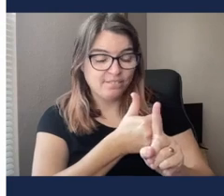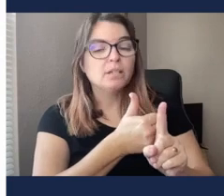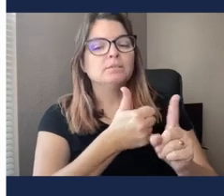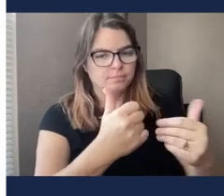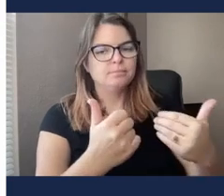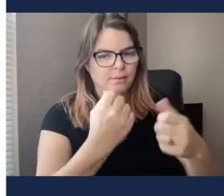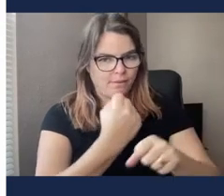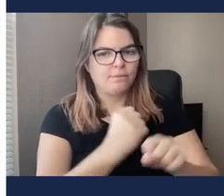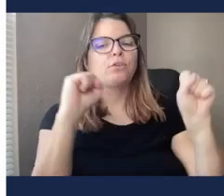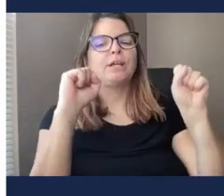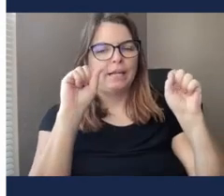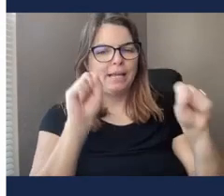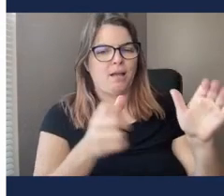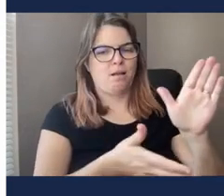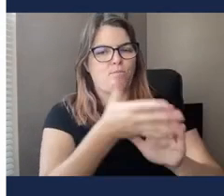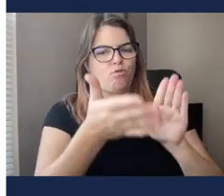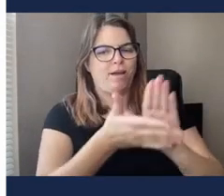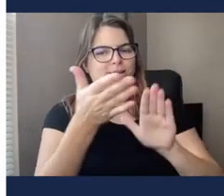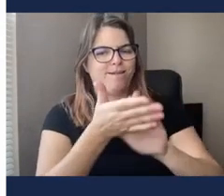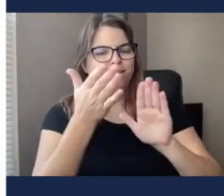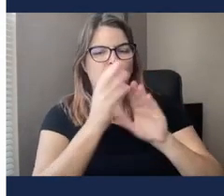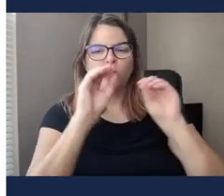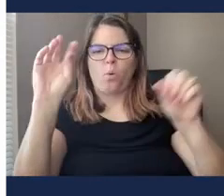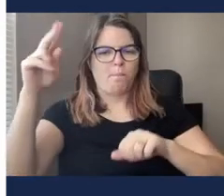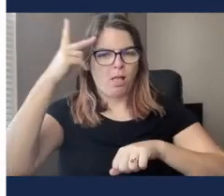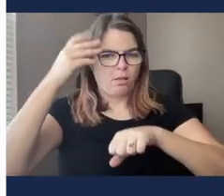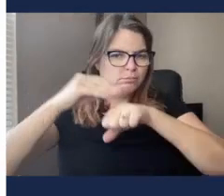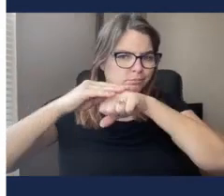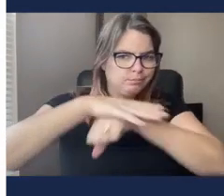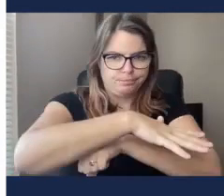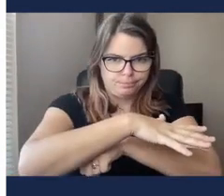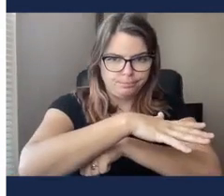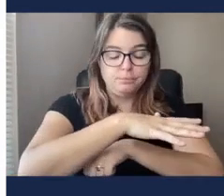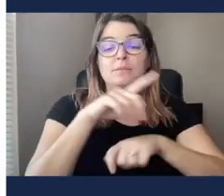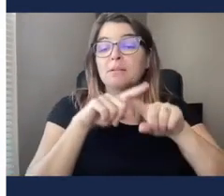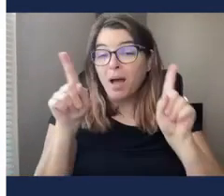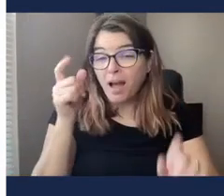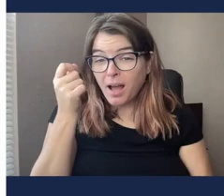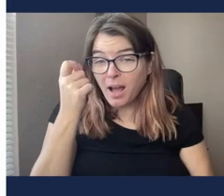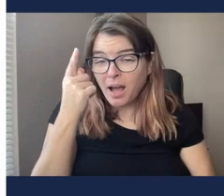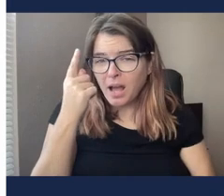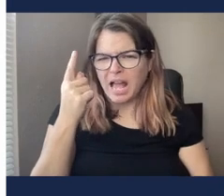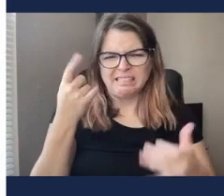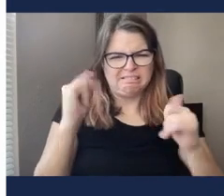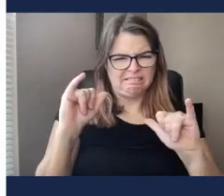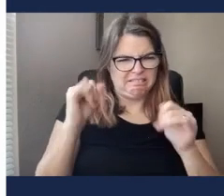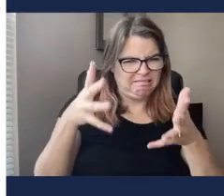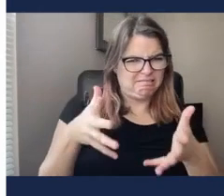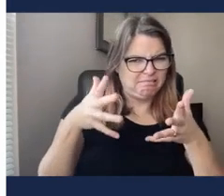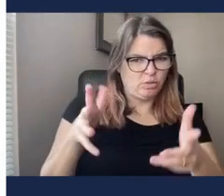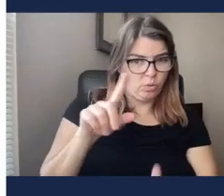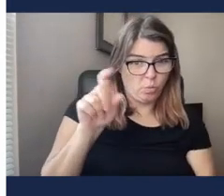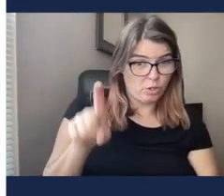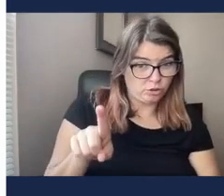to operate free from undue political influence. But there is actually an open question around whether